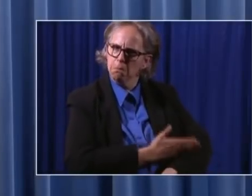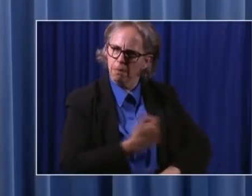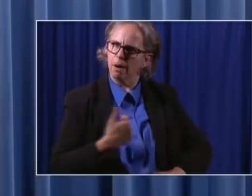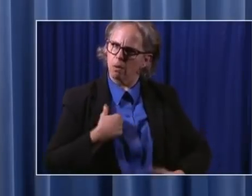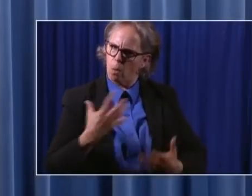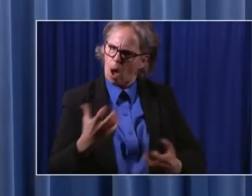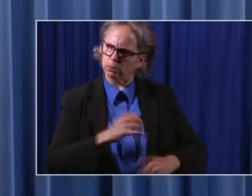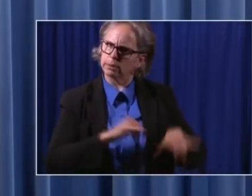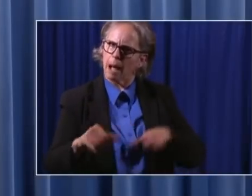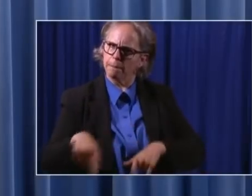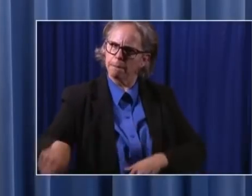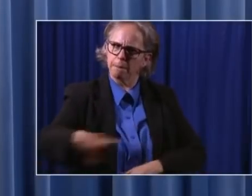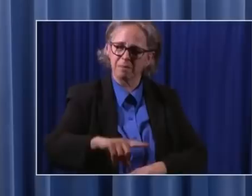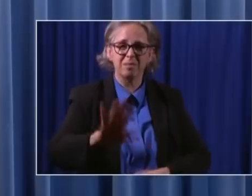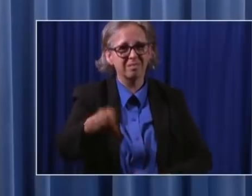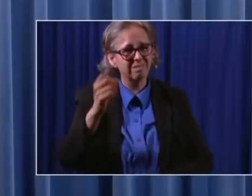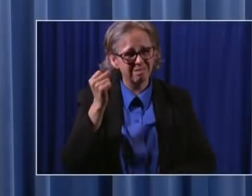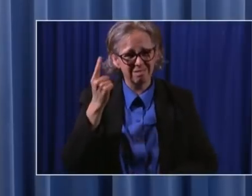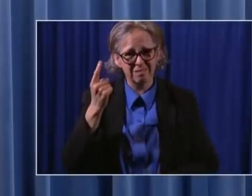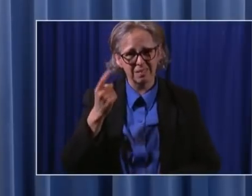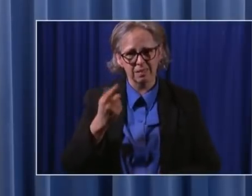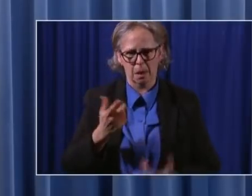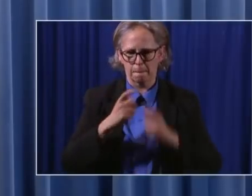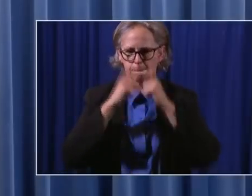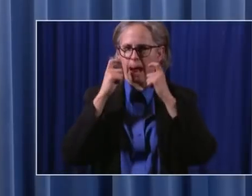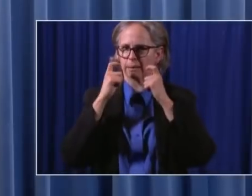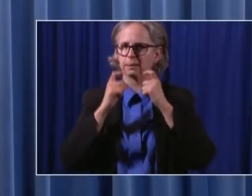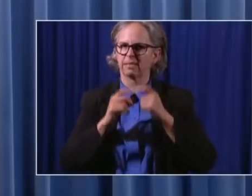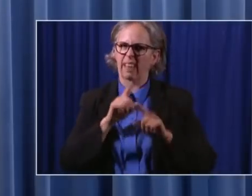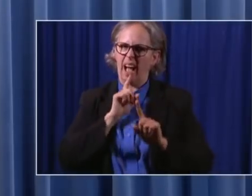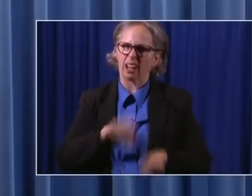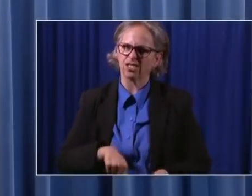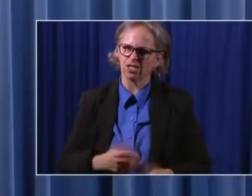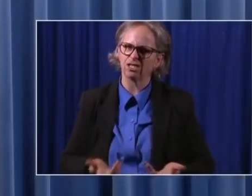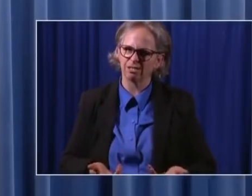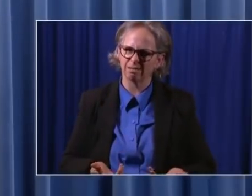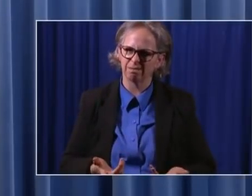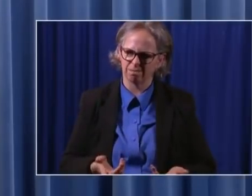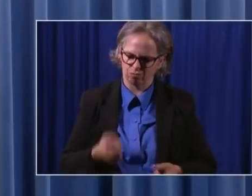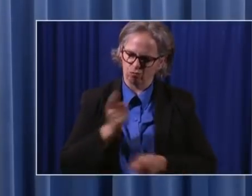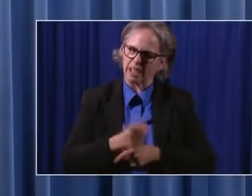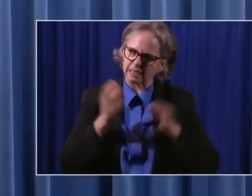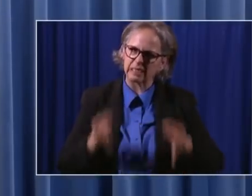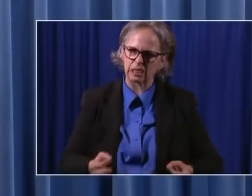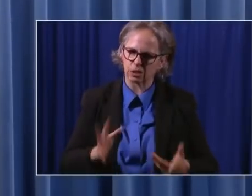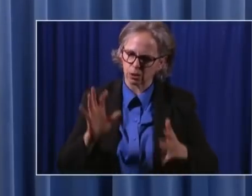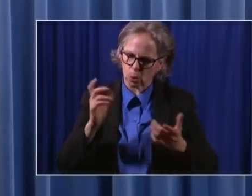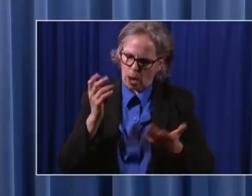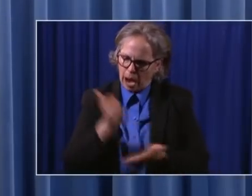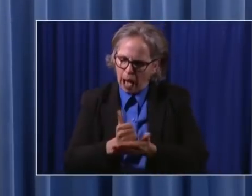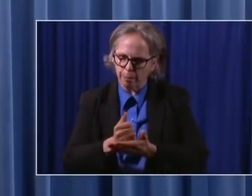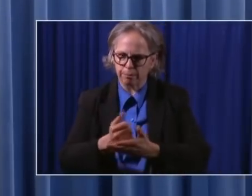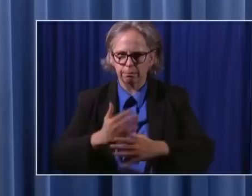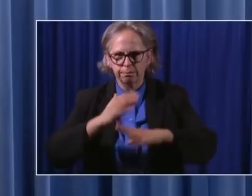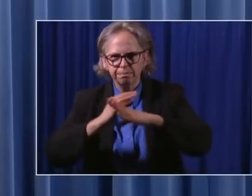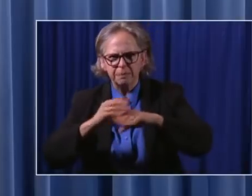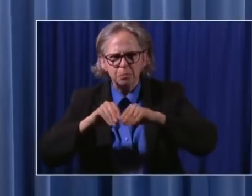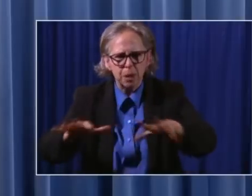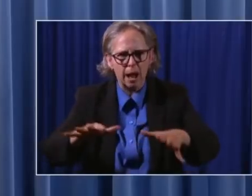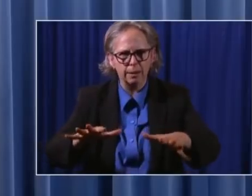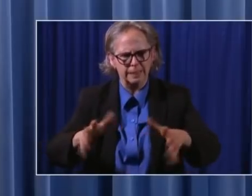is the right thing to do. We've got to slow this thing down. Let me make one more comment.